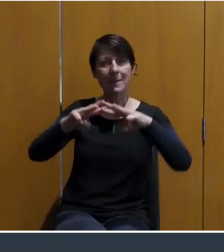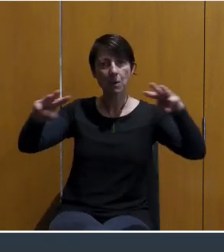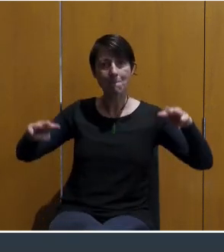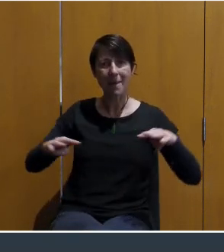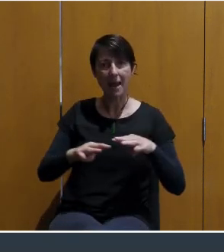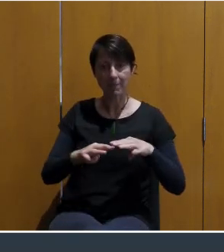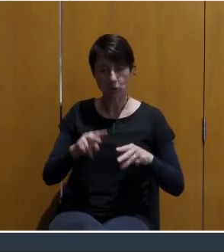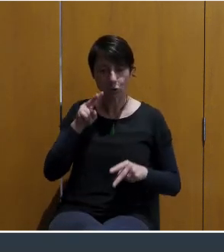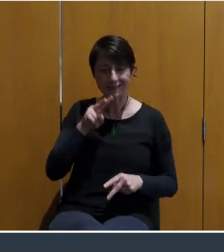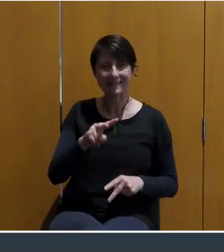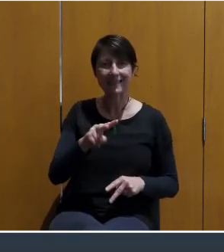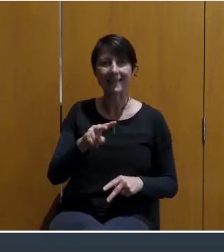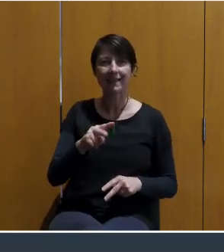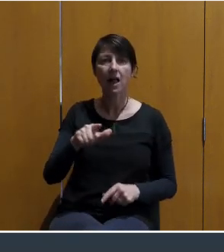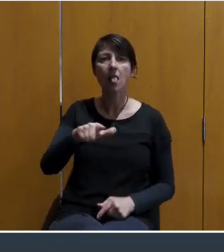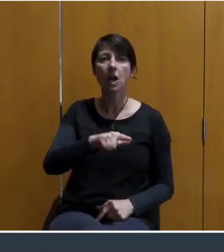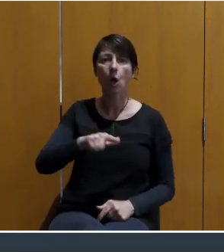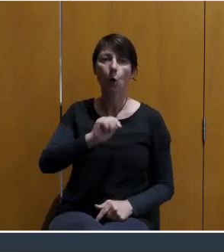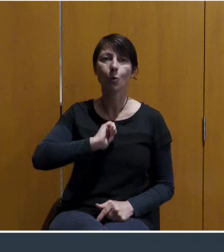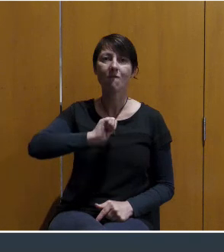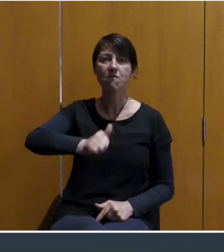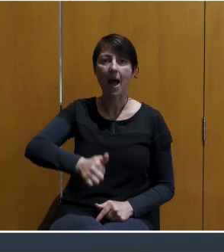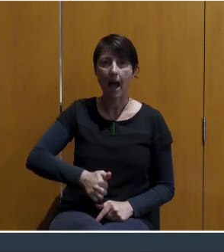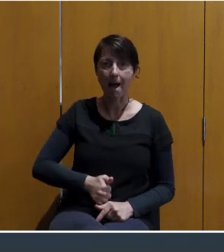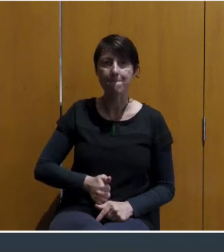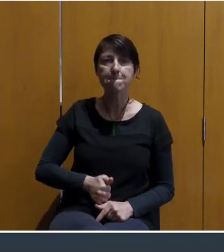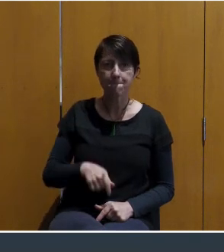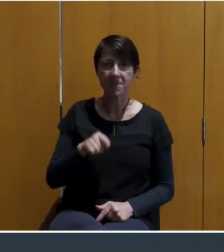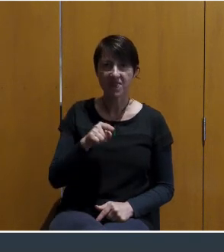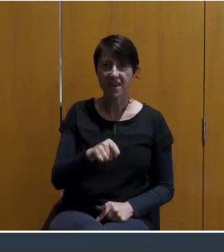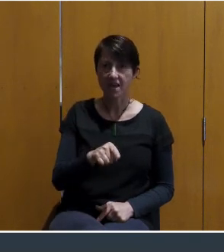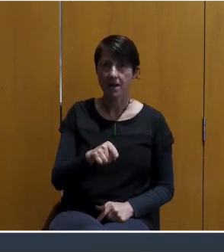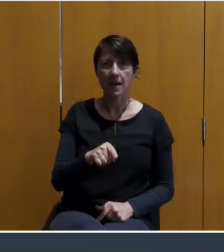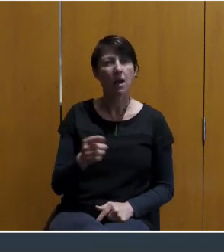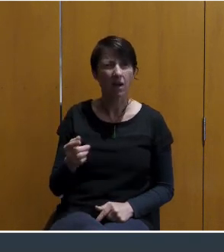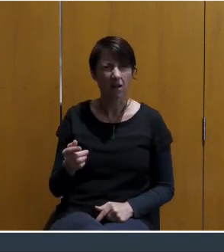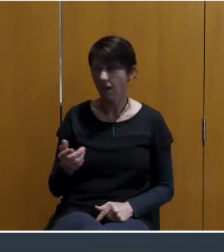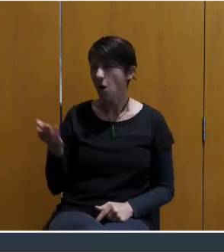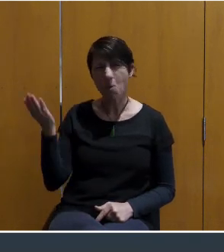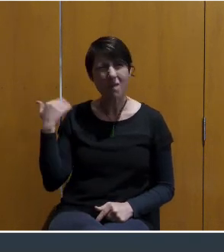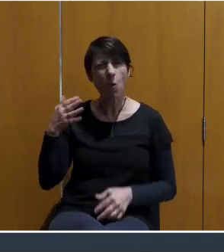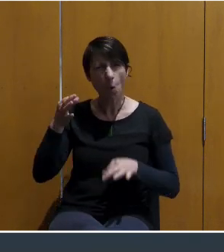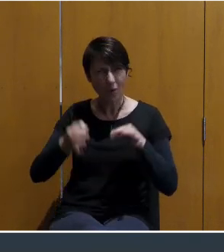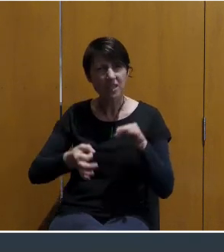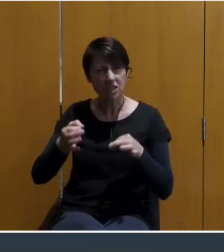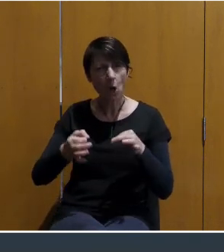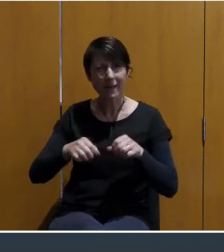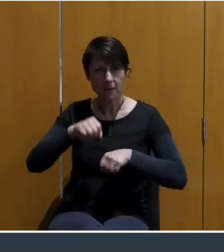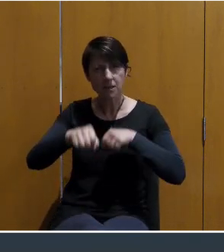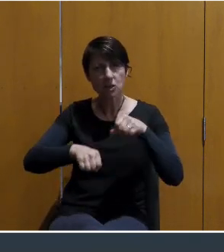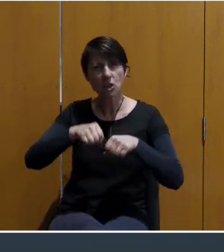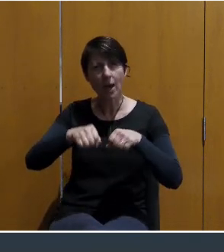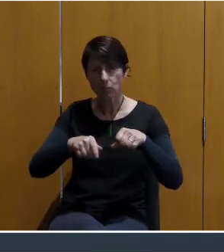Farm, and it shows that we were, or at one stage, we were going to put the cycle track around Lagoon Farm as a